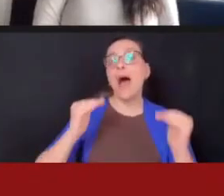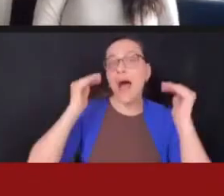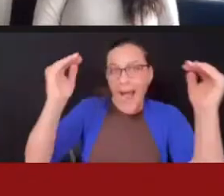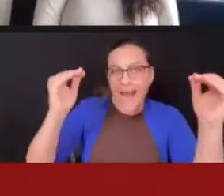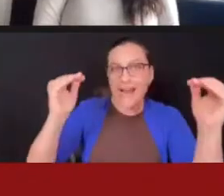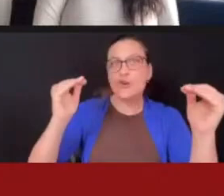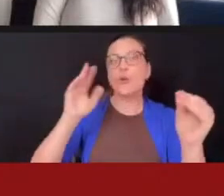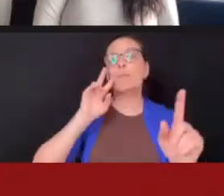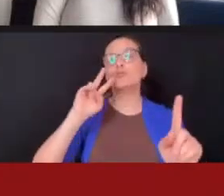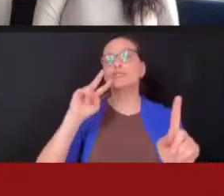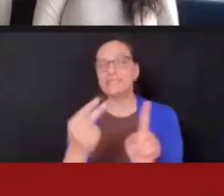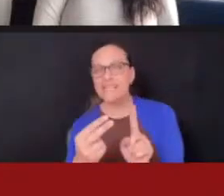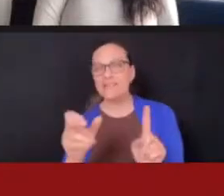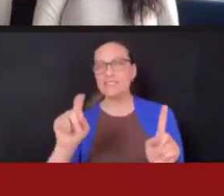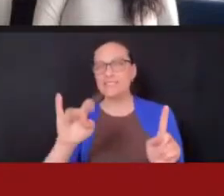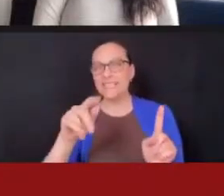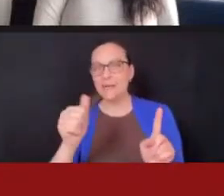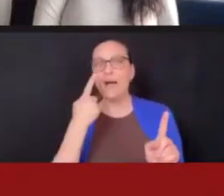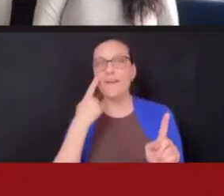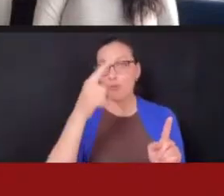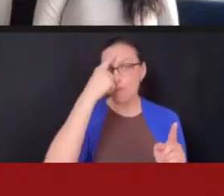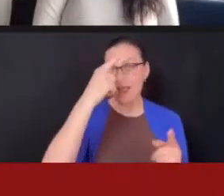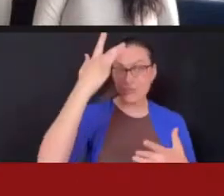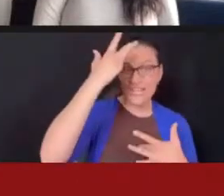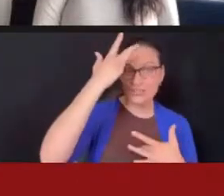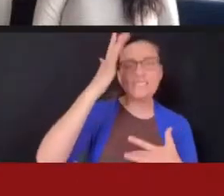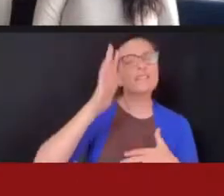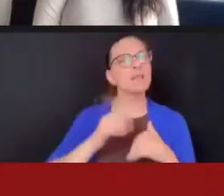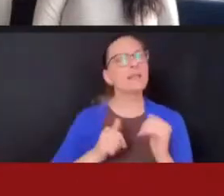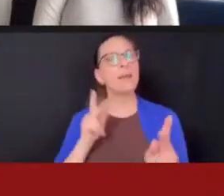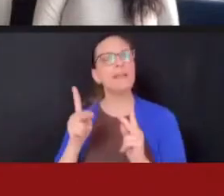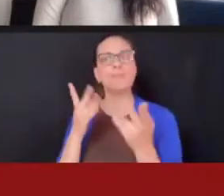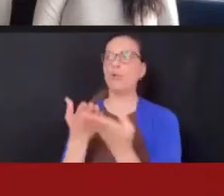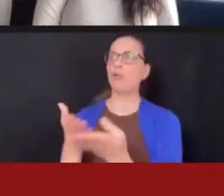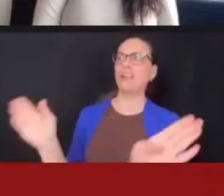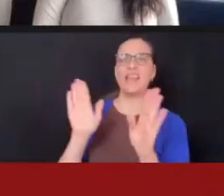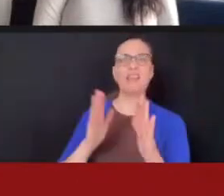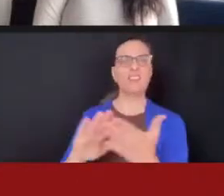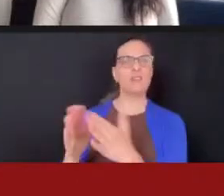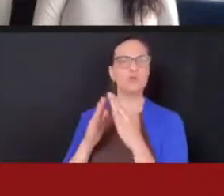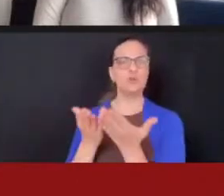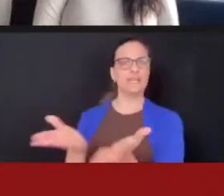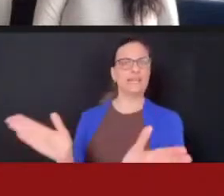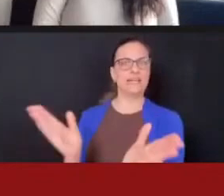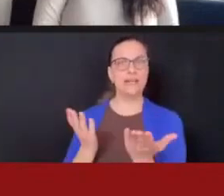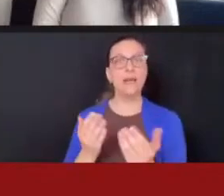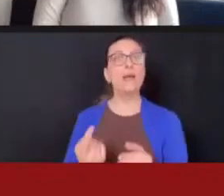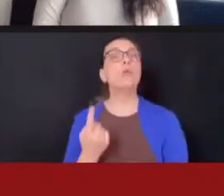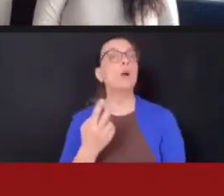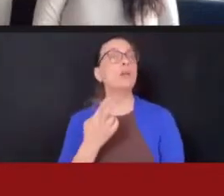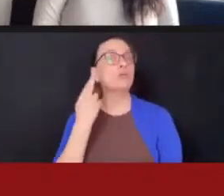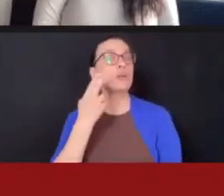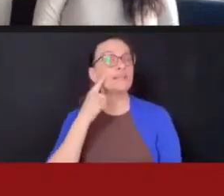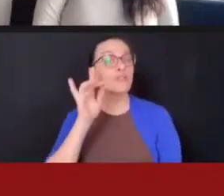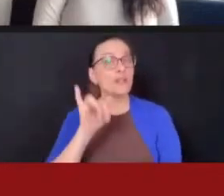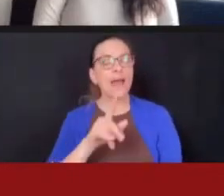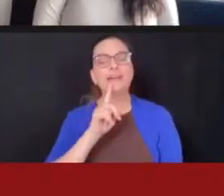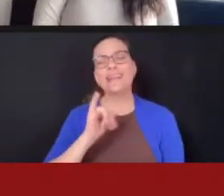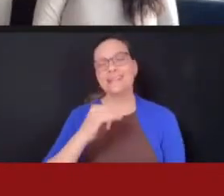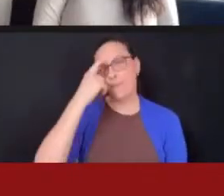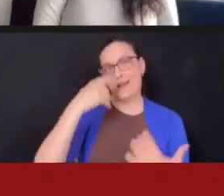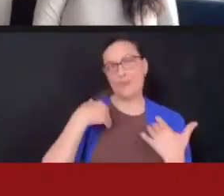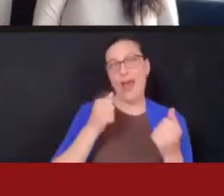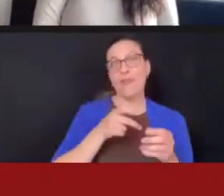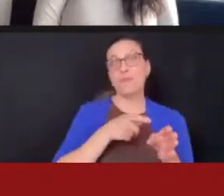for mental illness than people in the community. And one of the reasons for that is that mental health